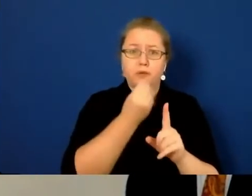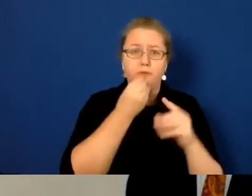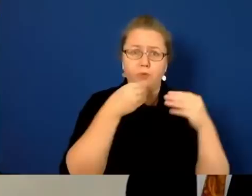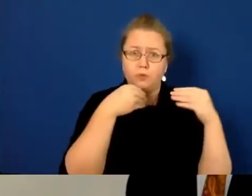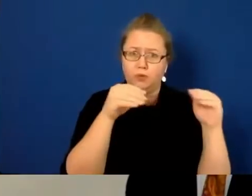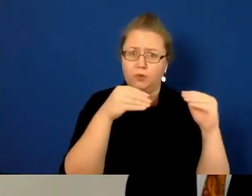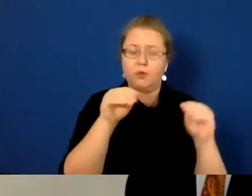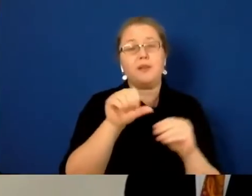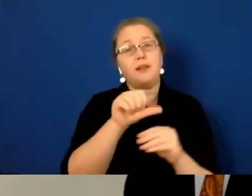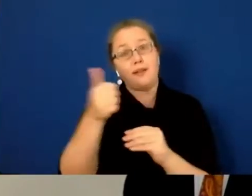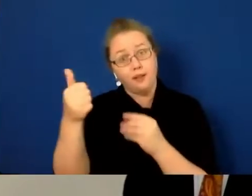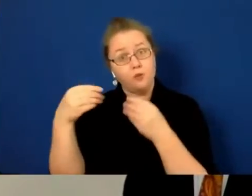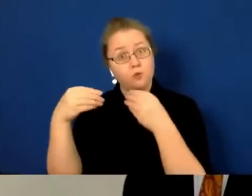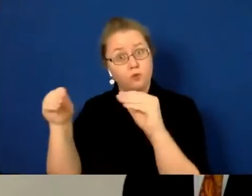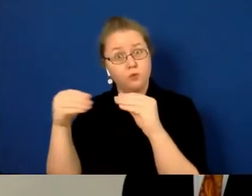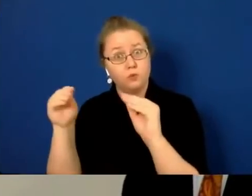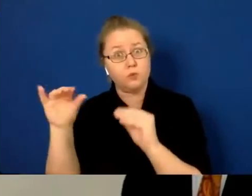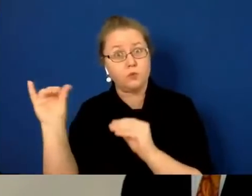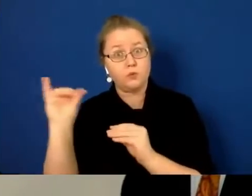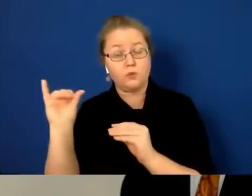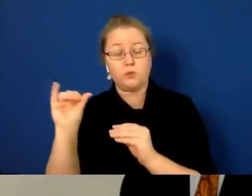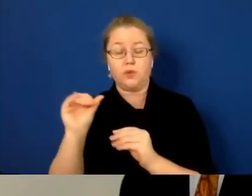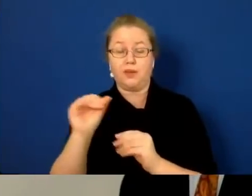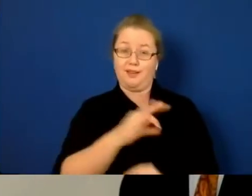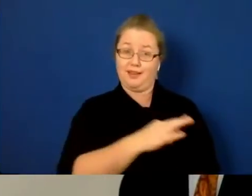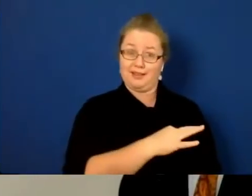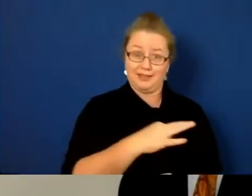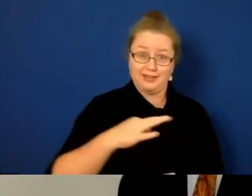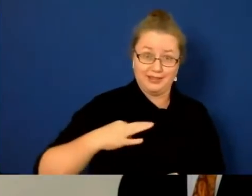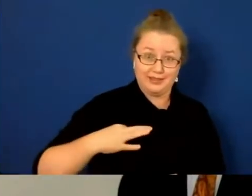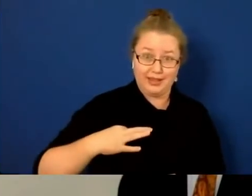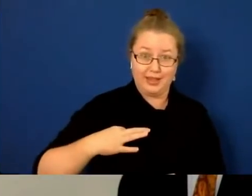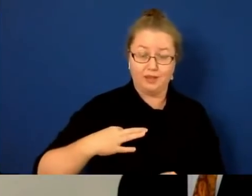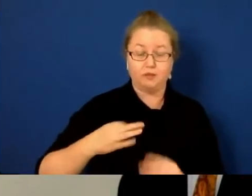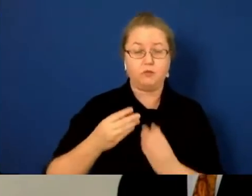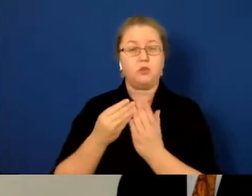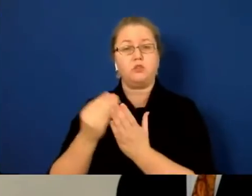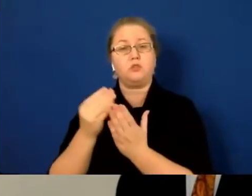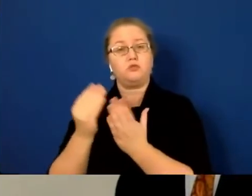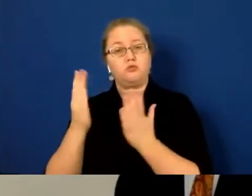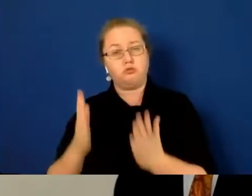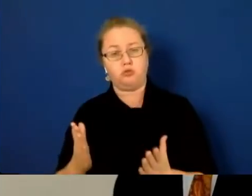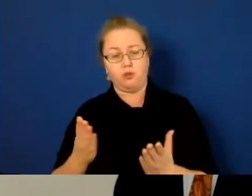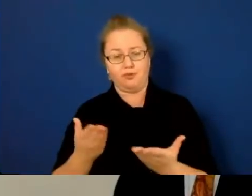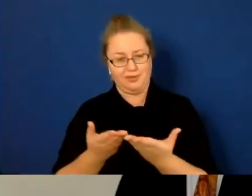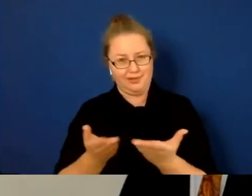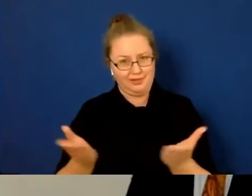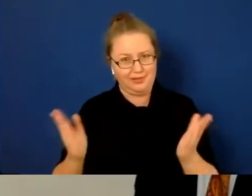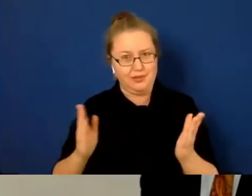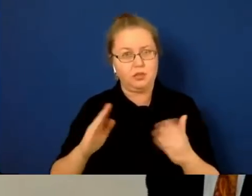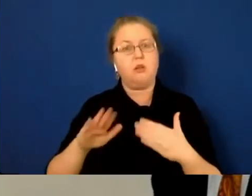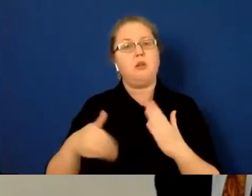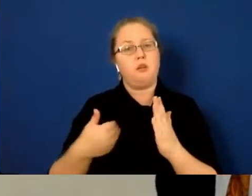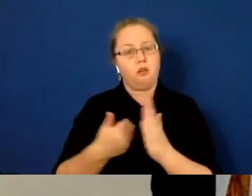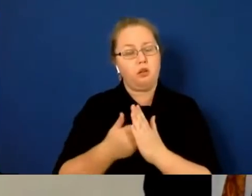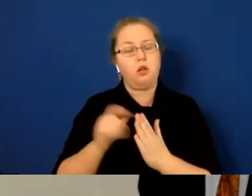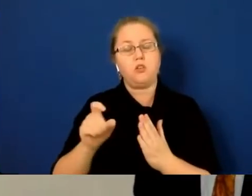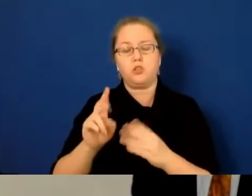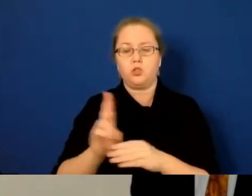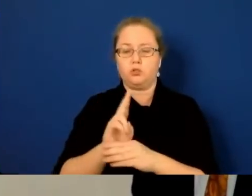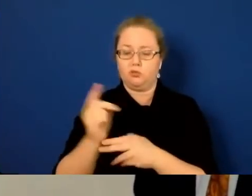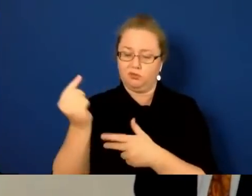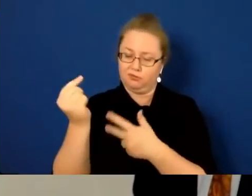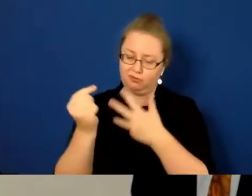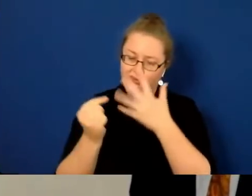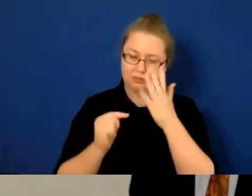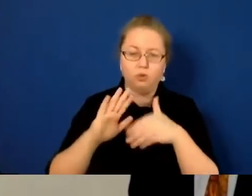people commensurate to the size of the facility so that you're not getting crowding and enclosed spaces. So all of those things work